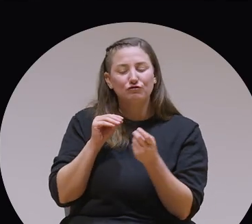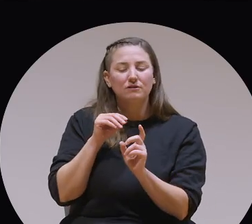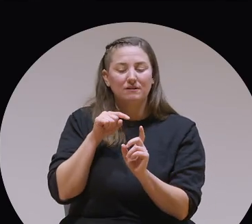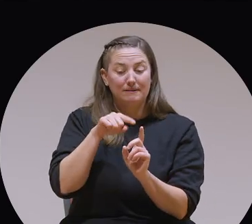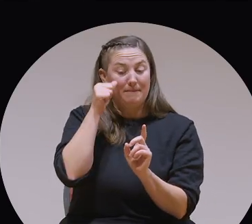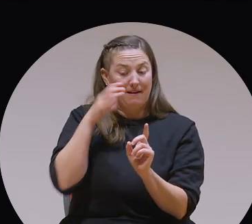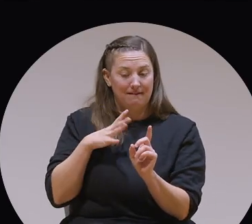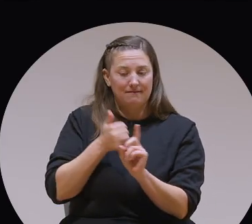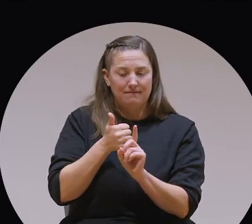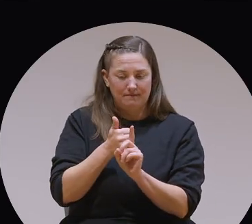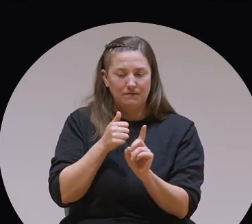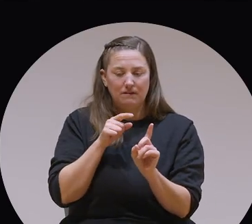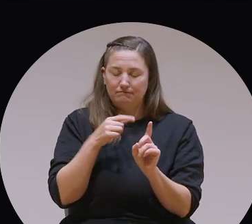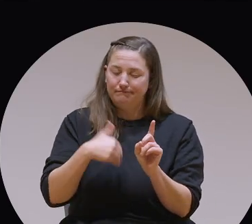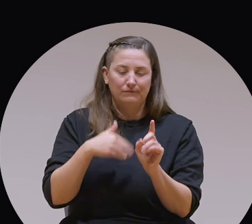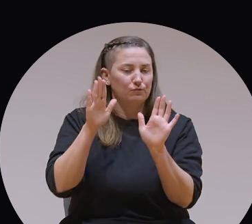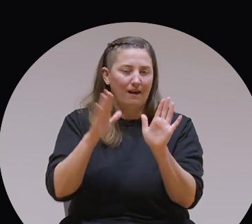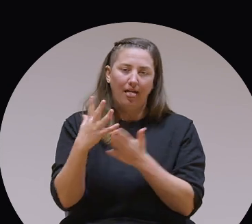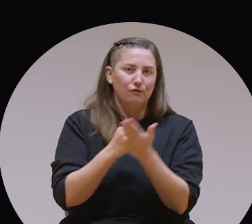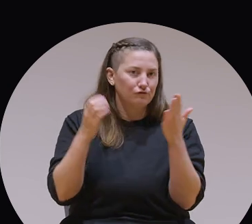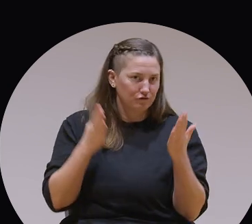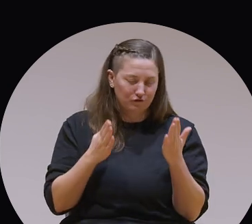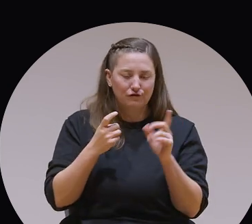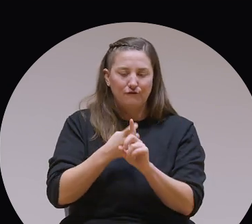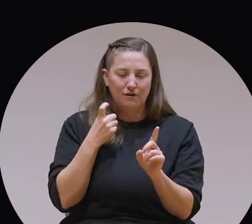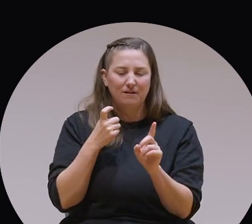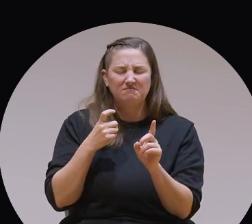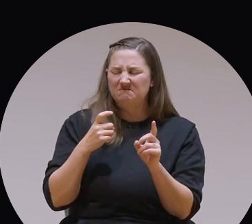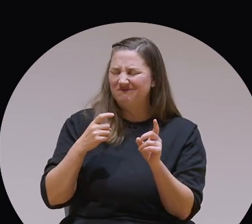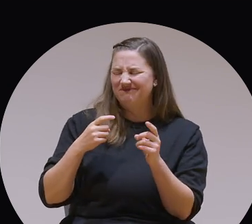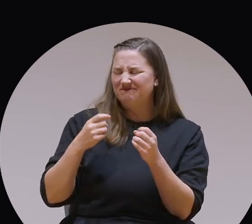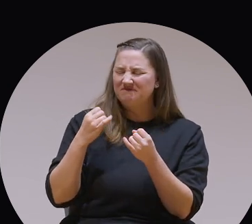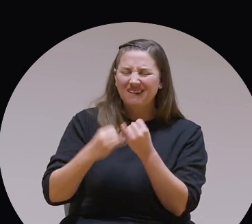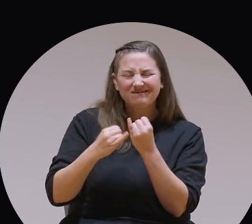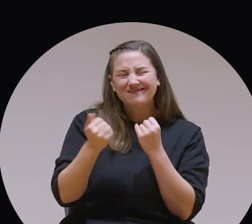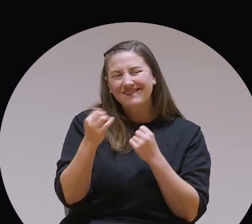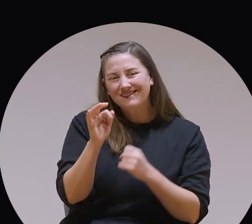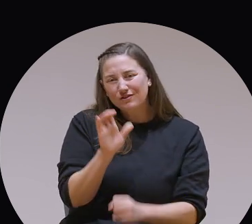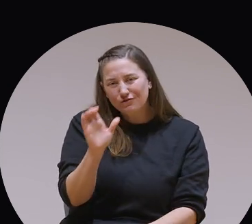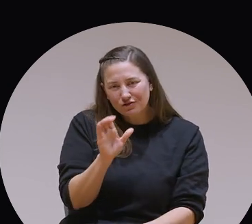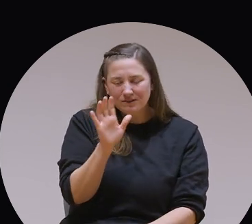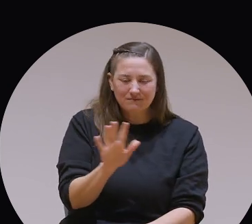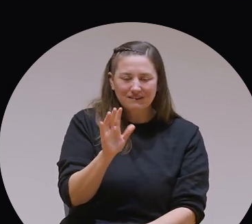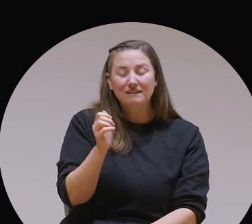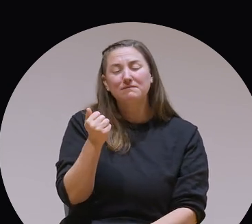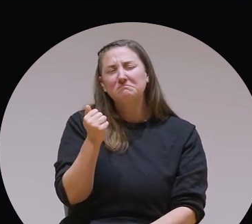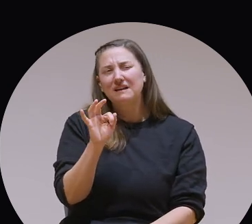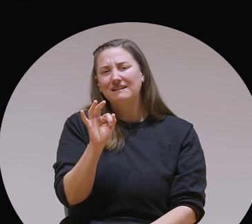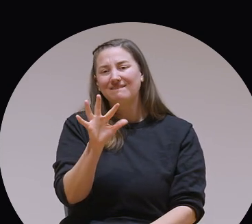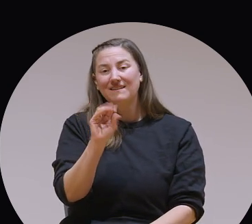who was a great collector from the late 19th century up until the